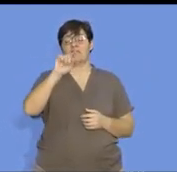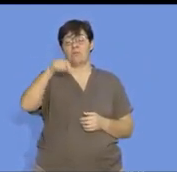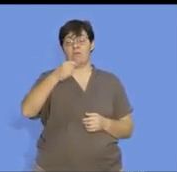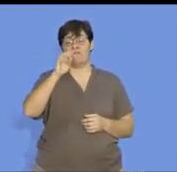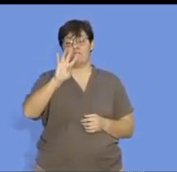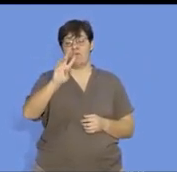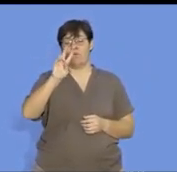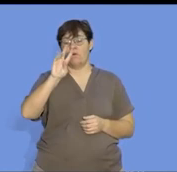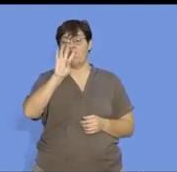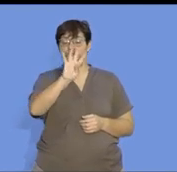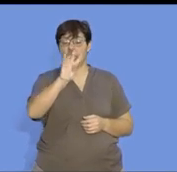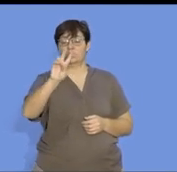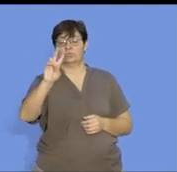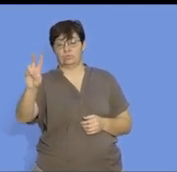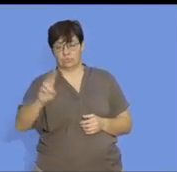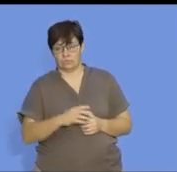5,422.